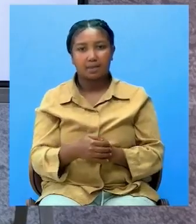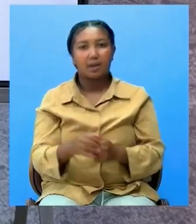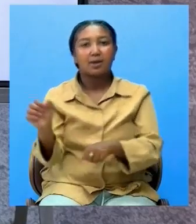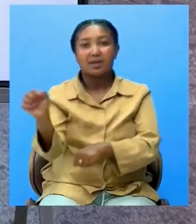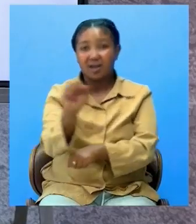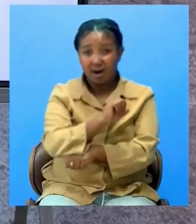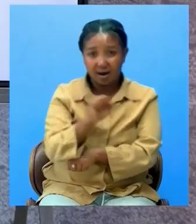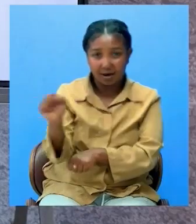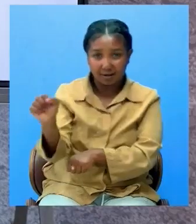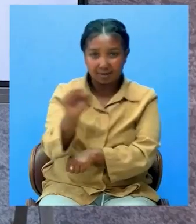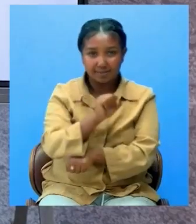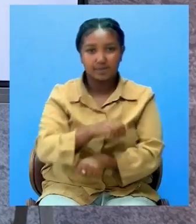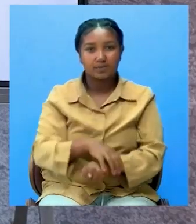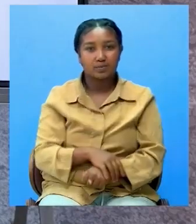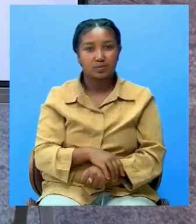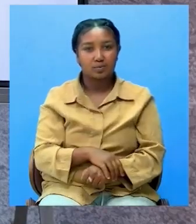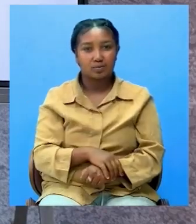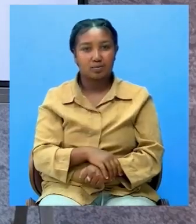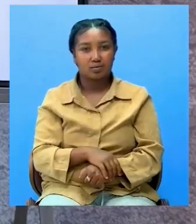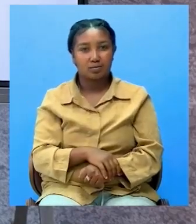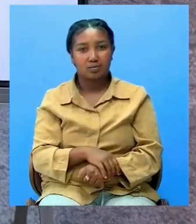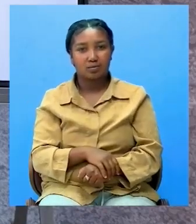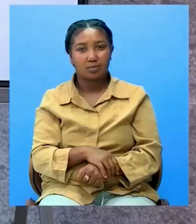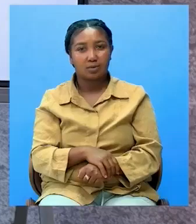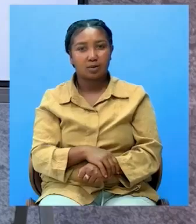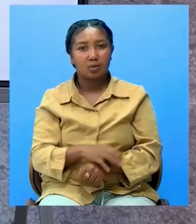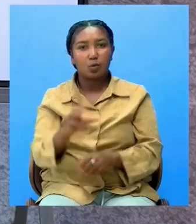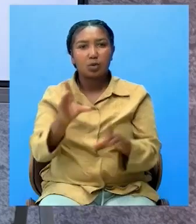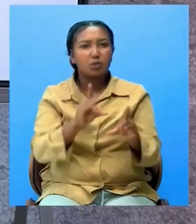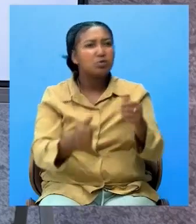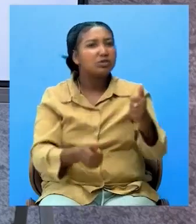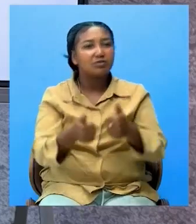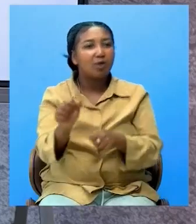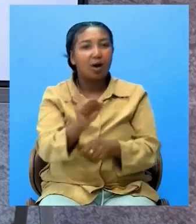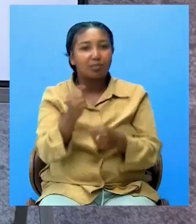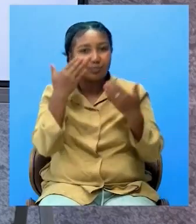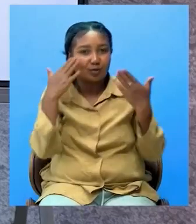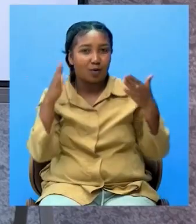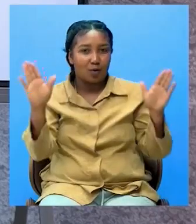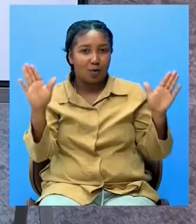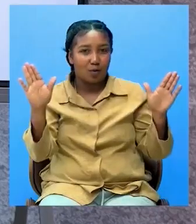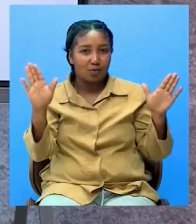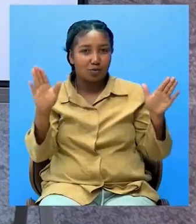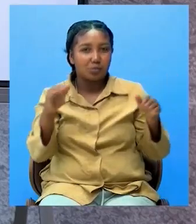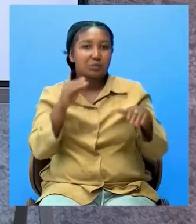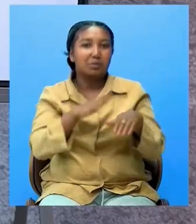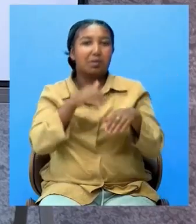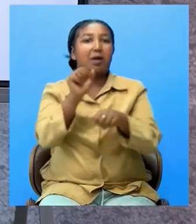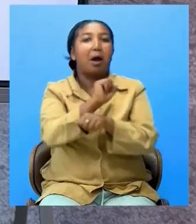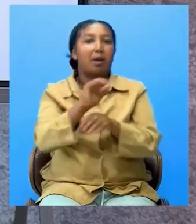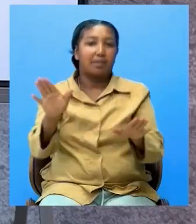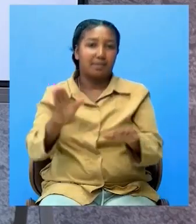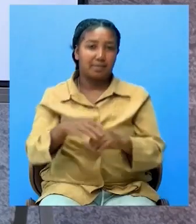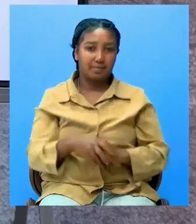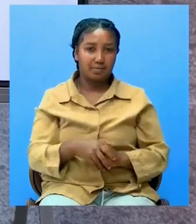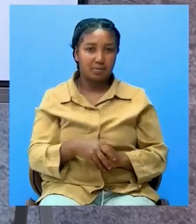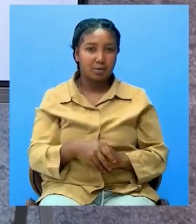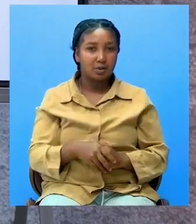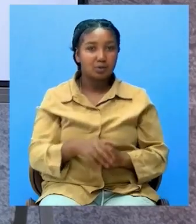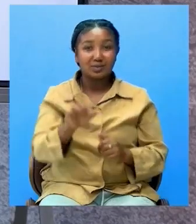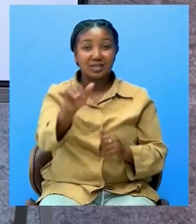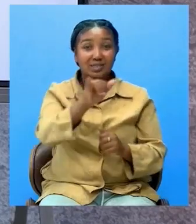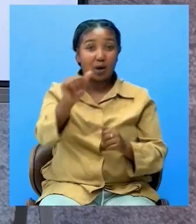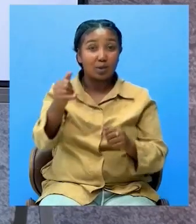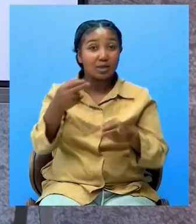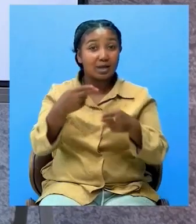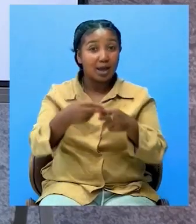car, okay? We didn't identify which car is it. We simply say car. So such